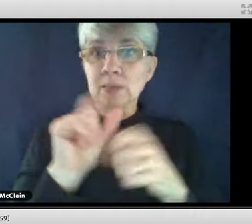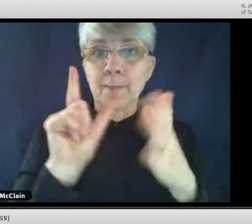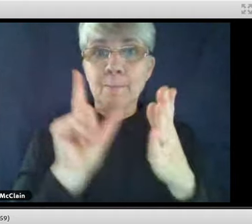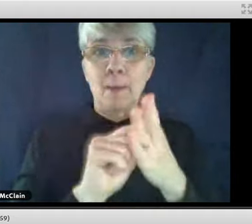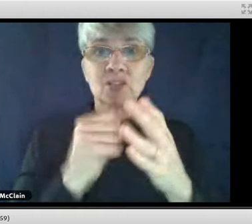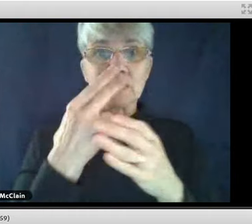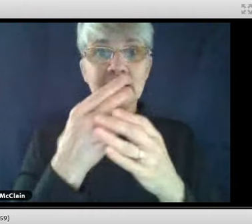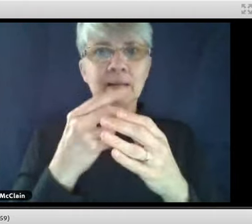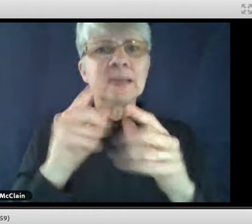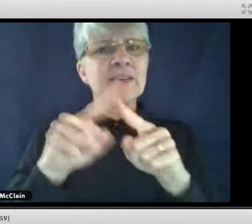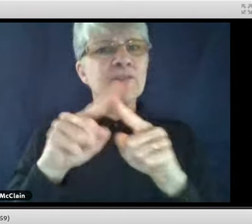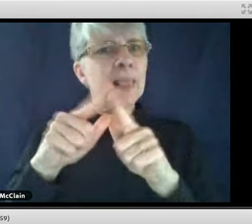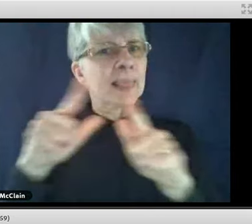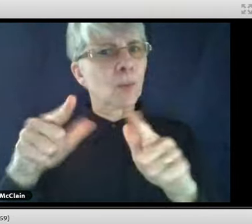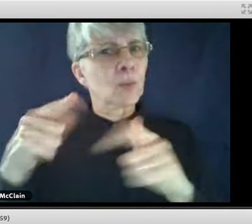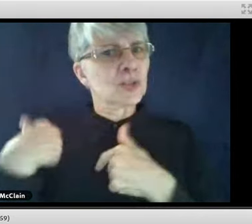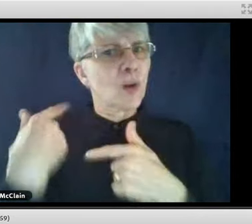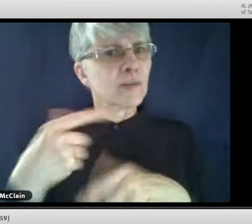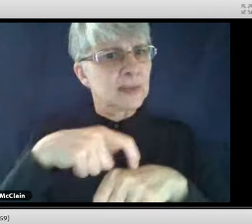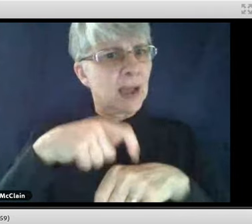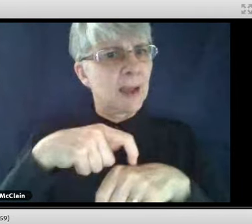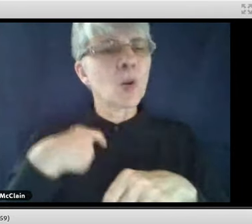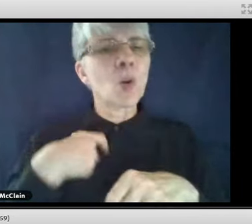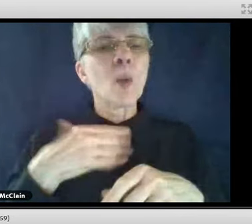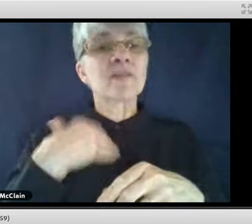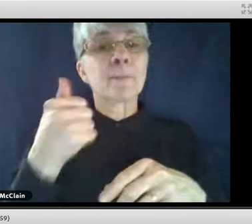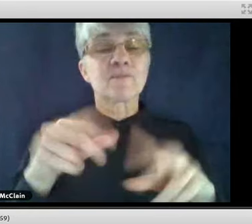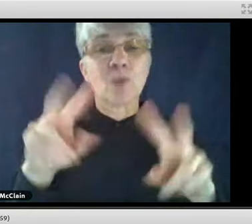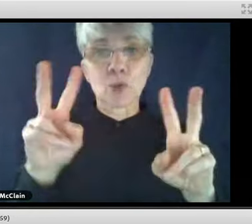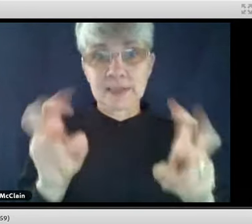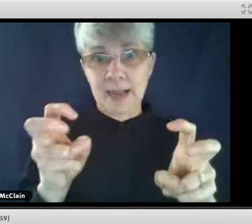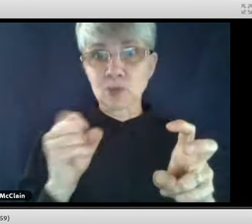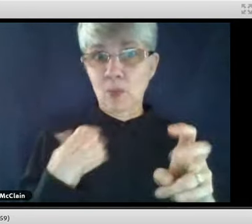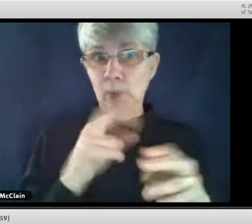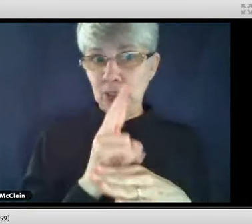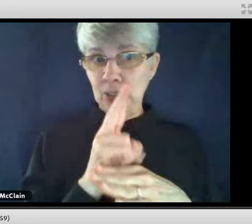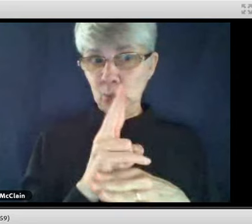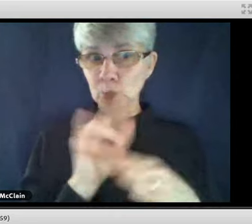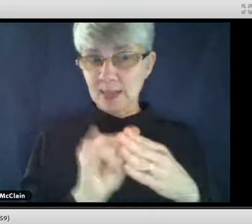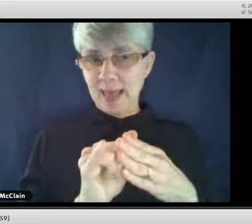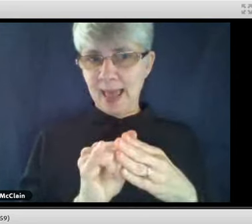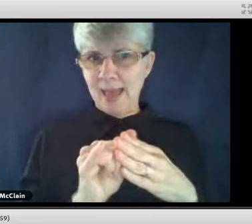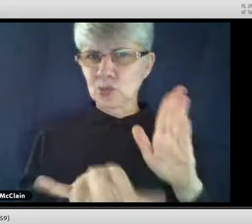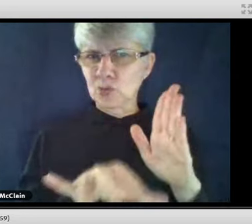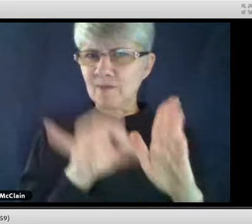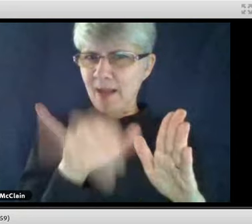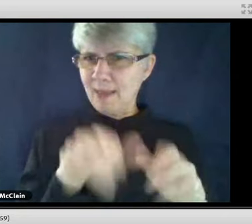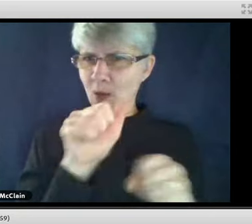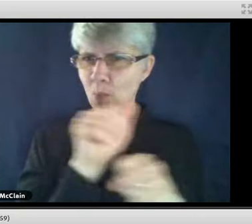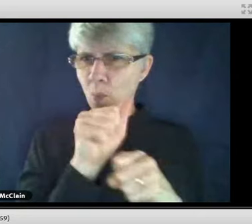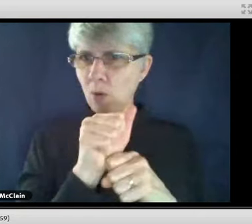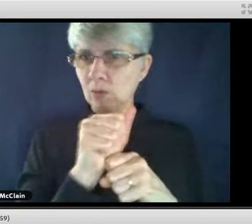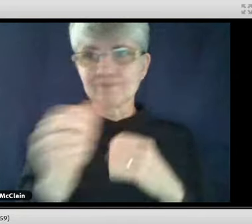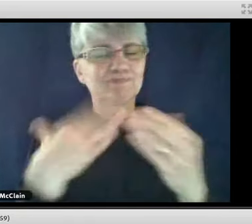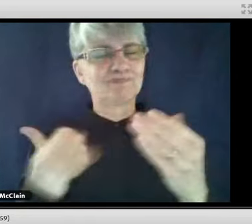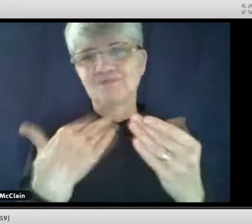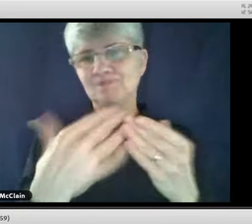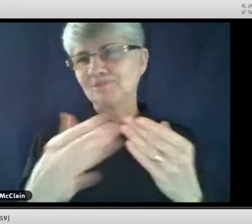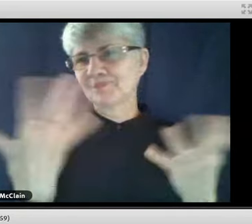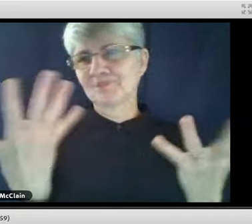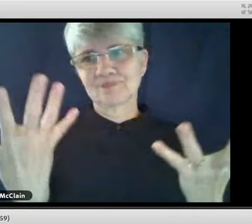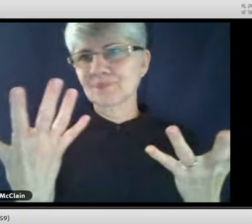languages over time, we have this preferred title that we can use to find this work regardless of